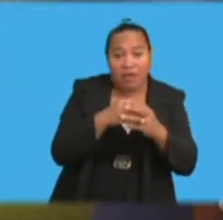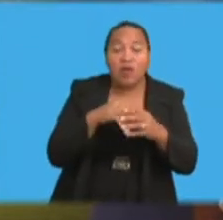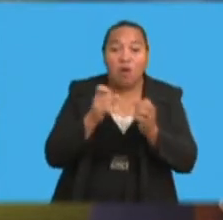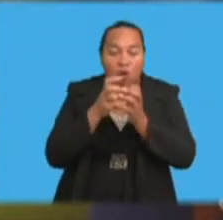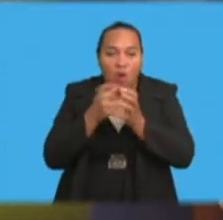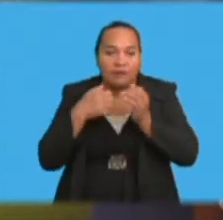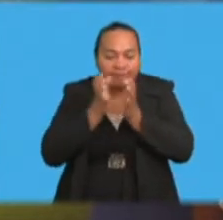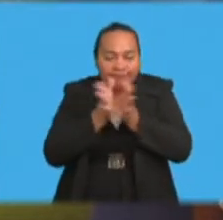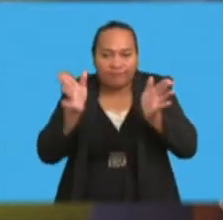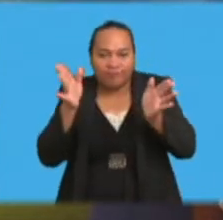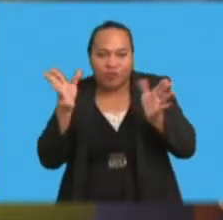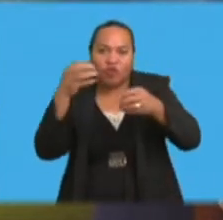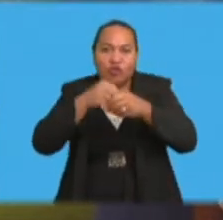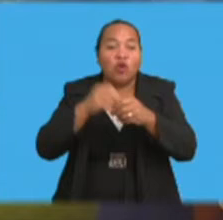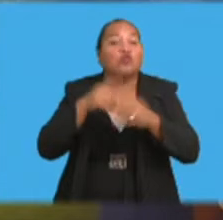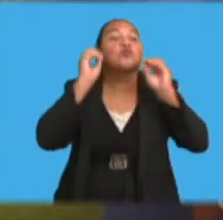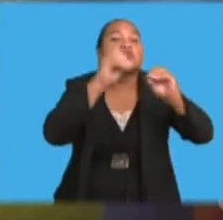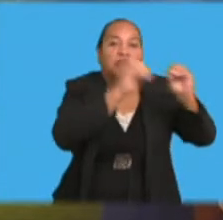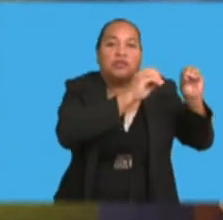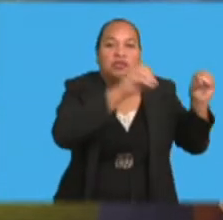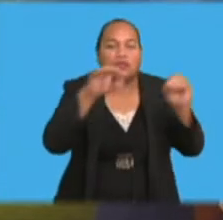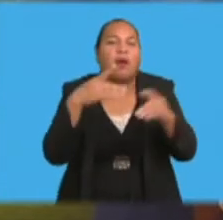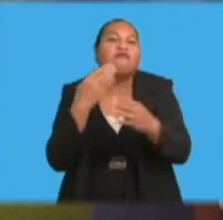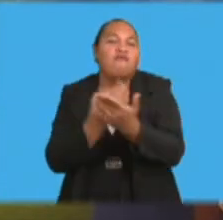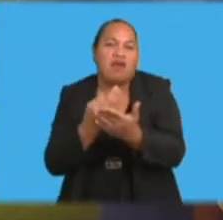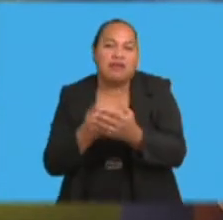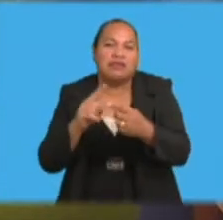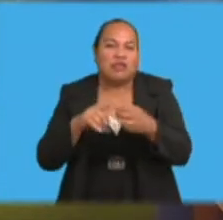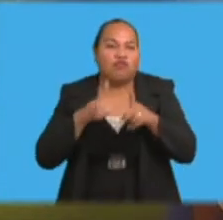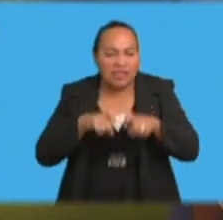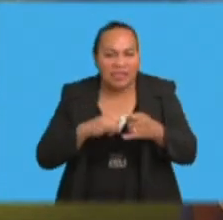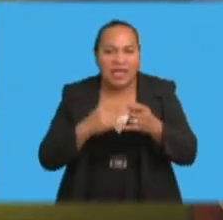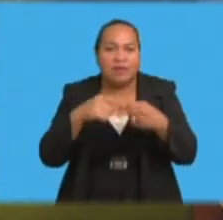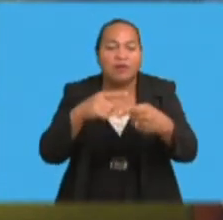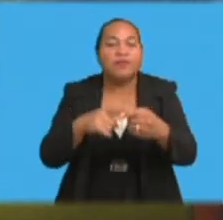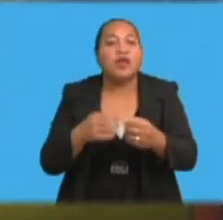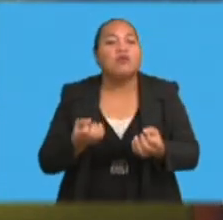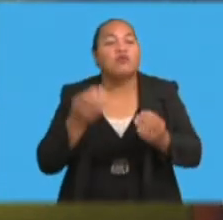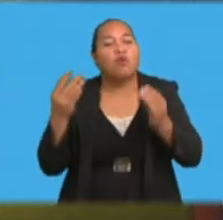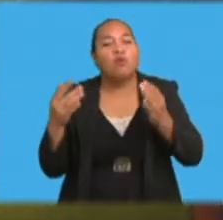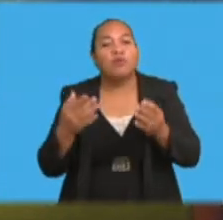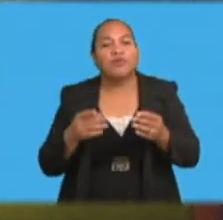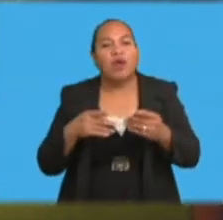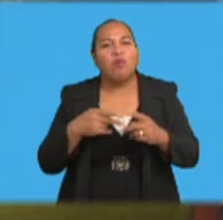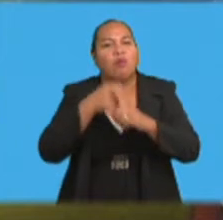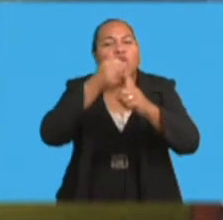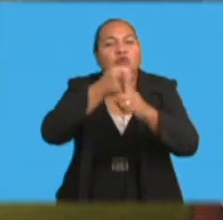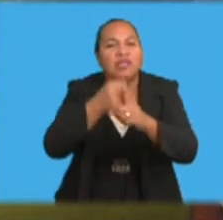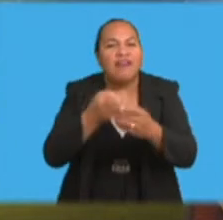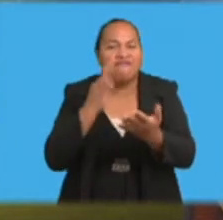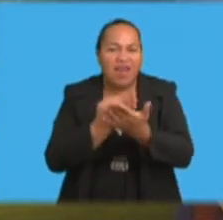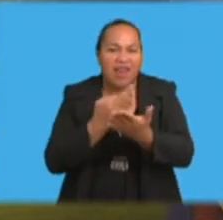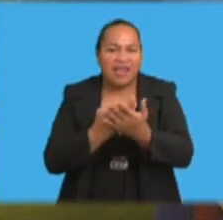include improving financial literacy, sustainable financing, promoting financial technology, which is under FinTech, and